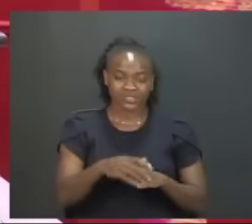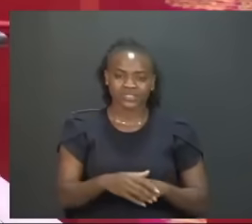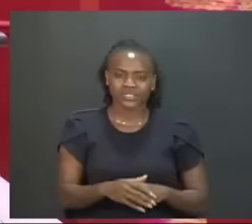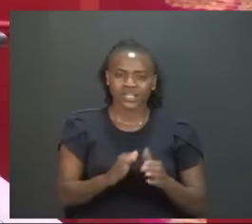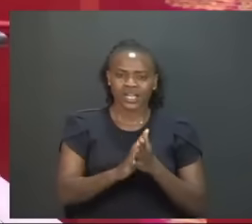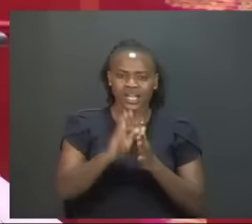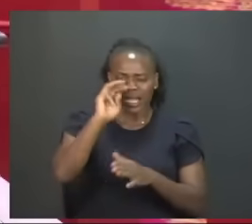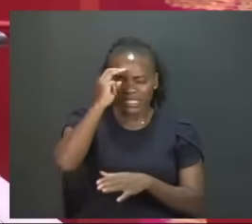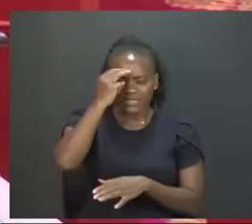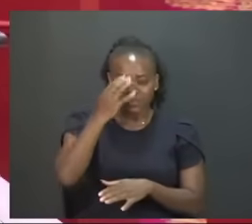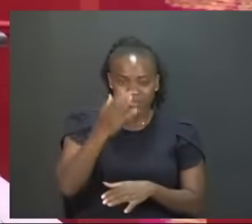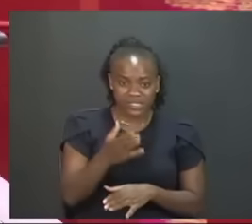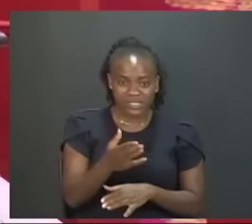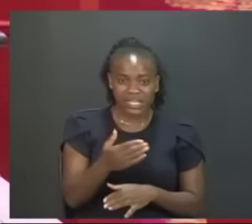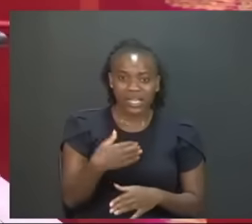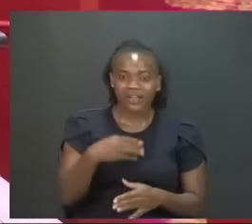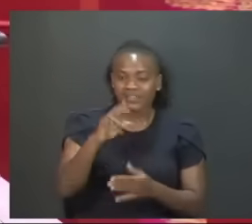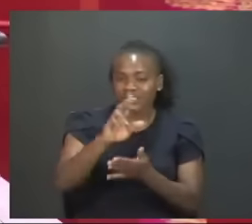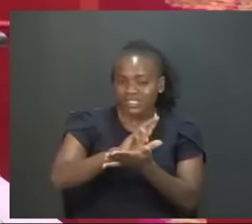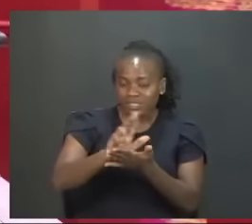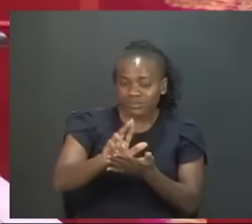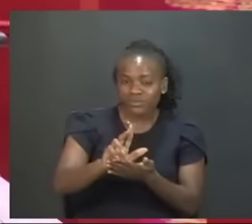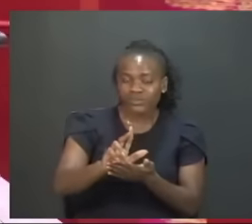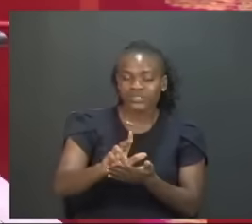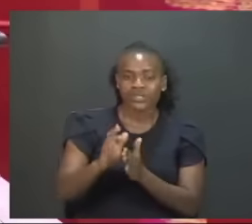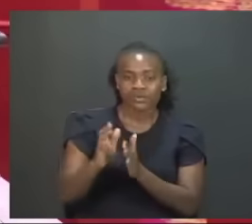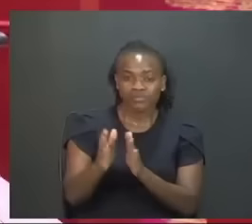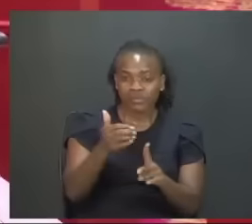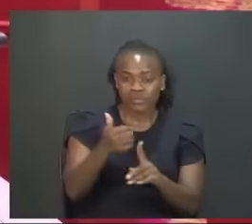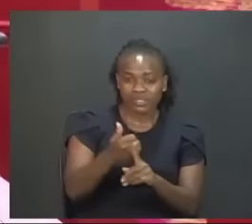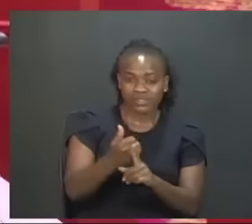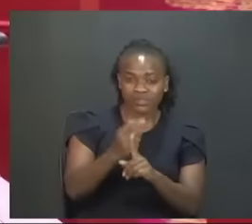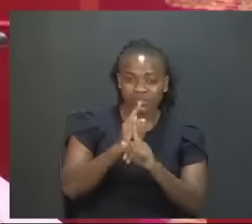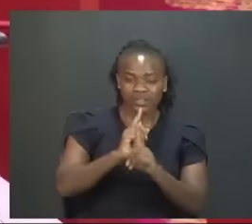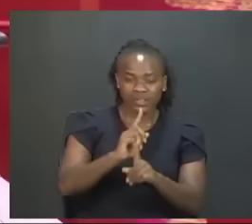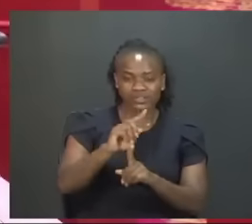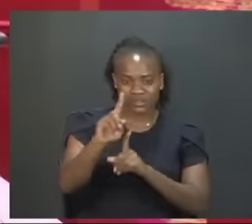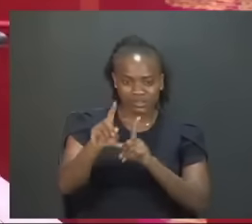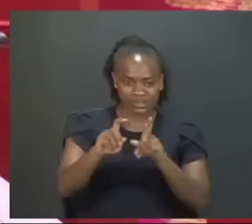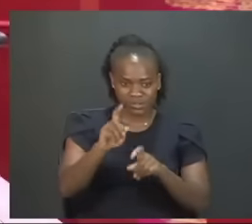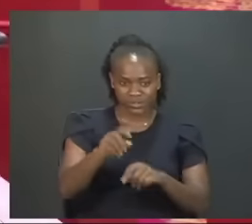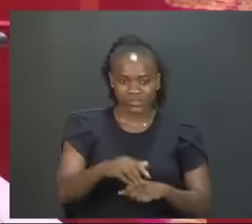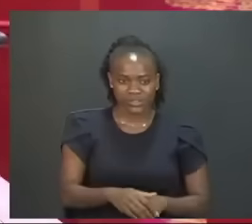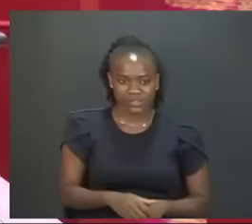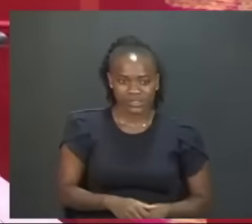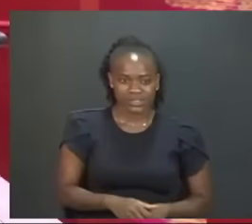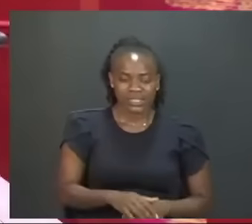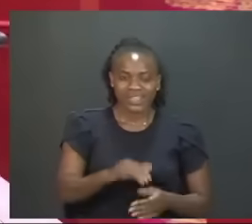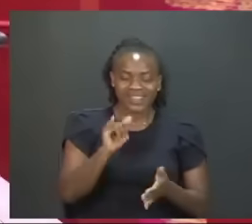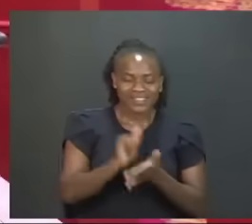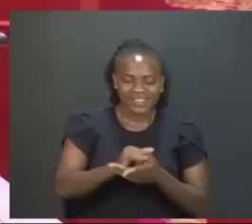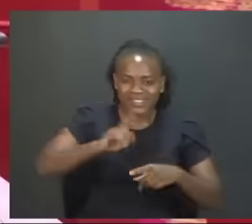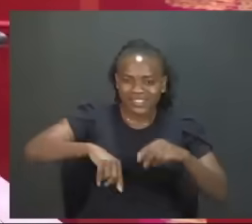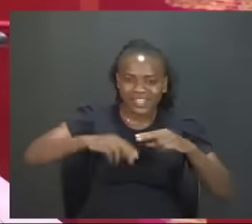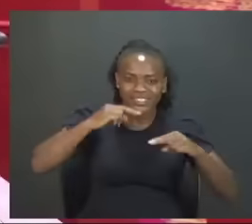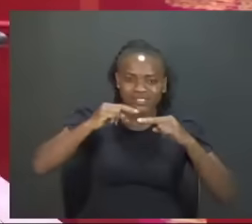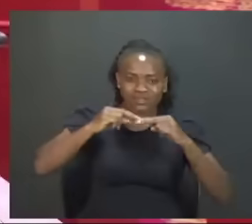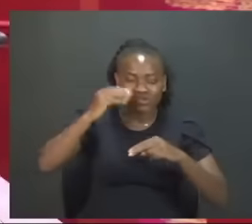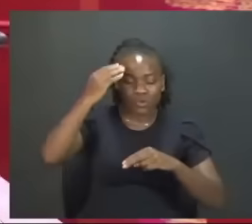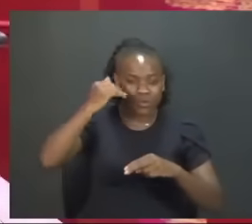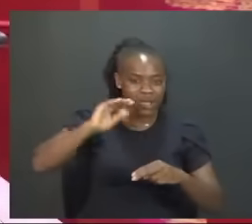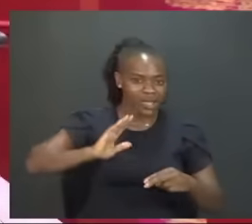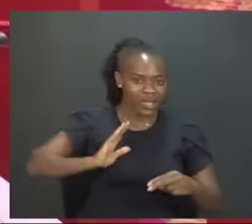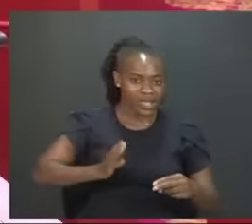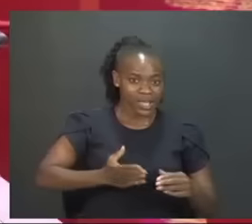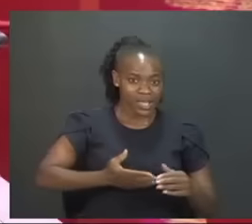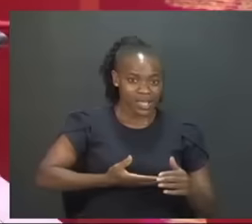minister, that minister has 3 weeks to prepare and come and answer that question, and that is not negotiable, because it is in our rules.